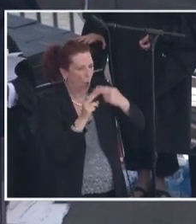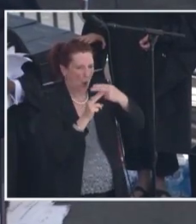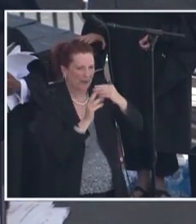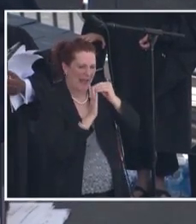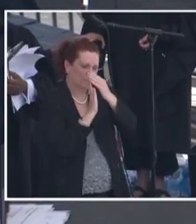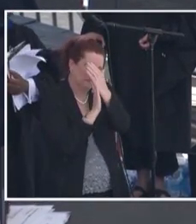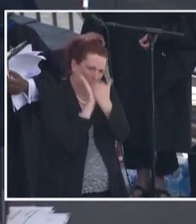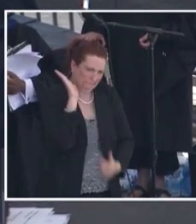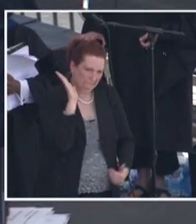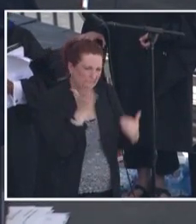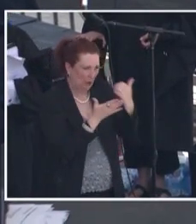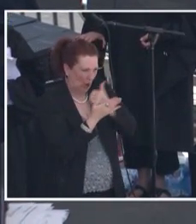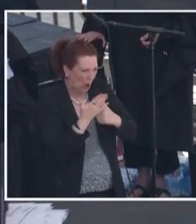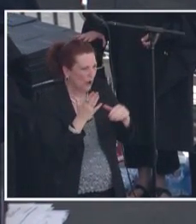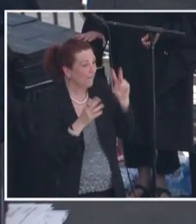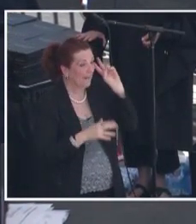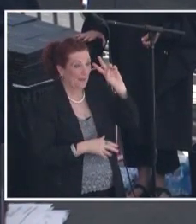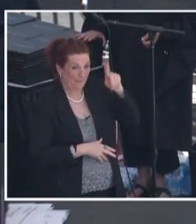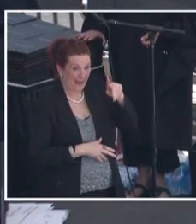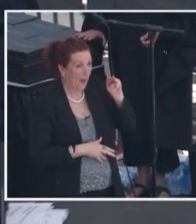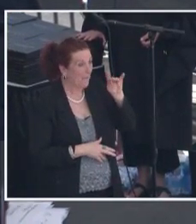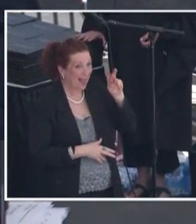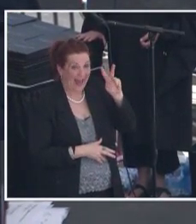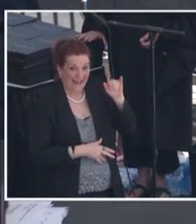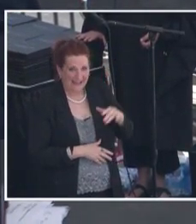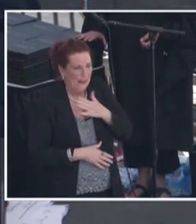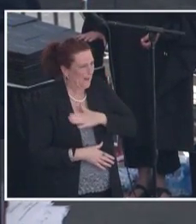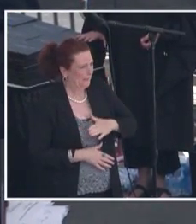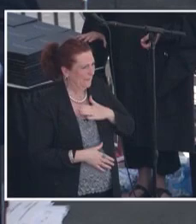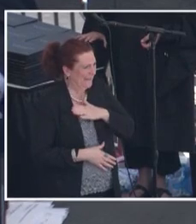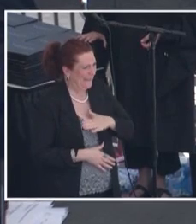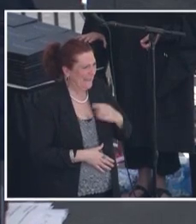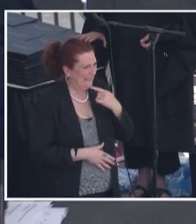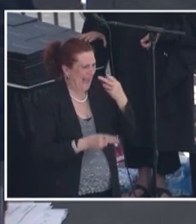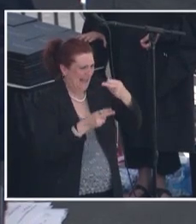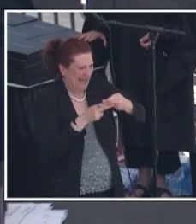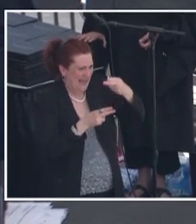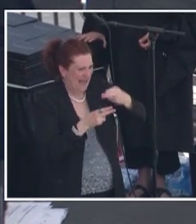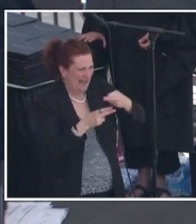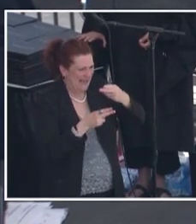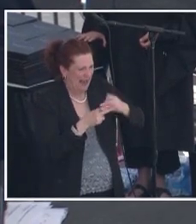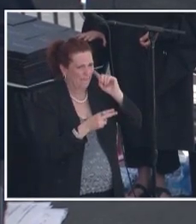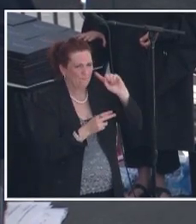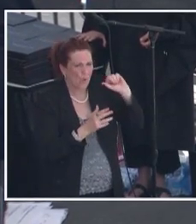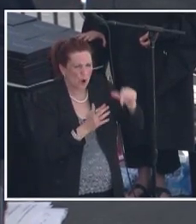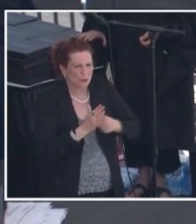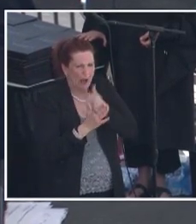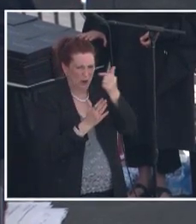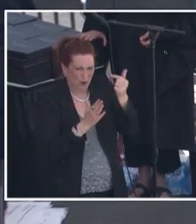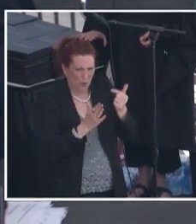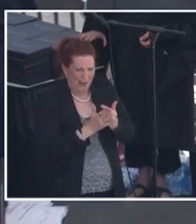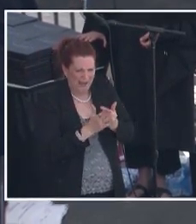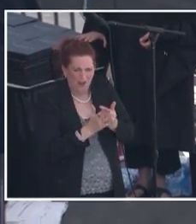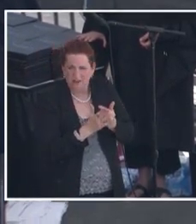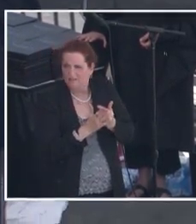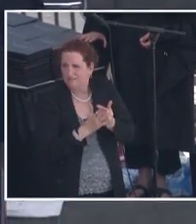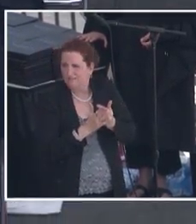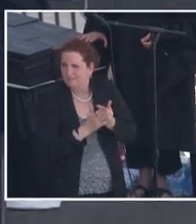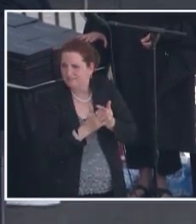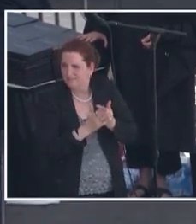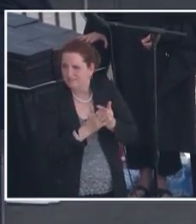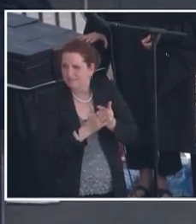Vice President Mullaney, please identify the candidates for graduation present.